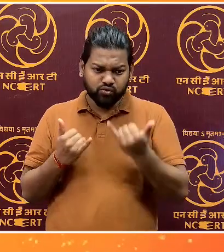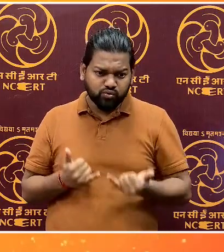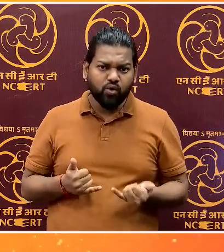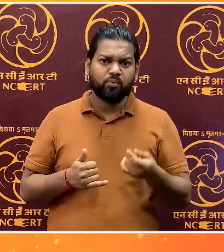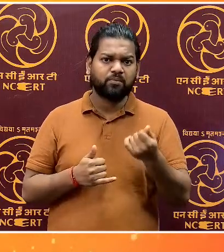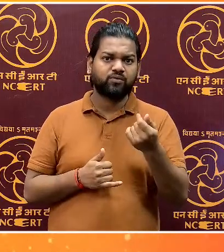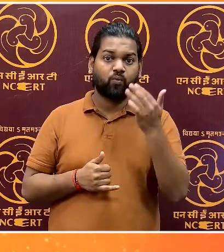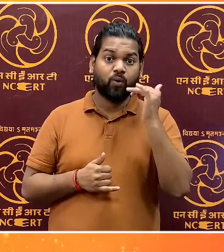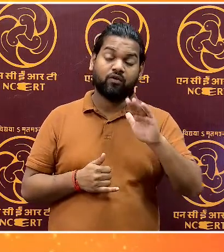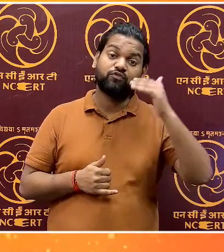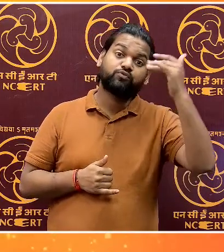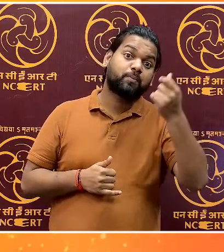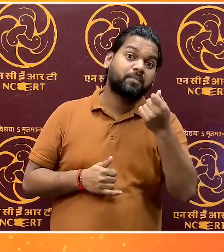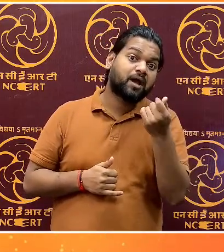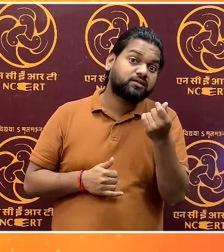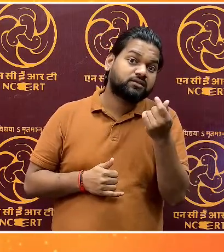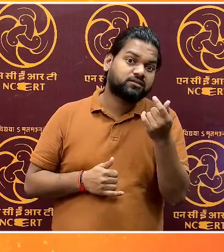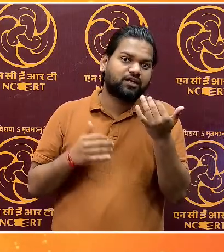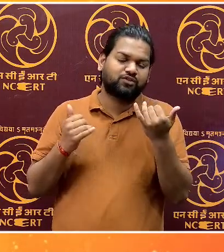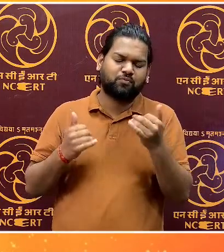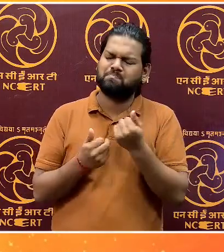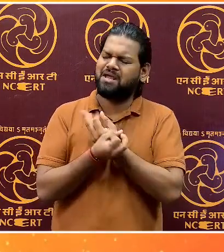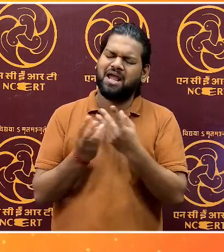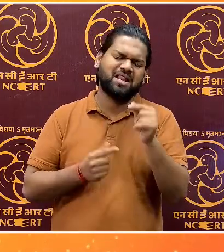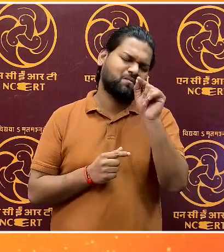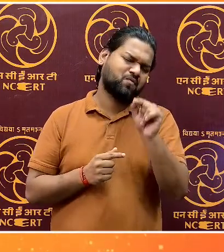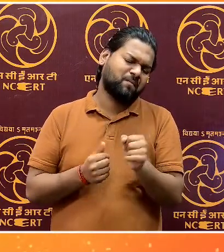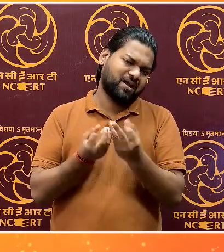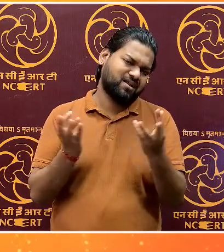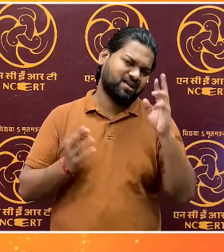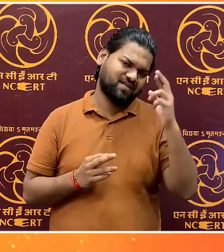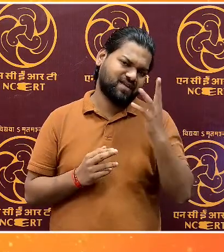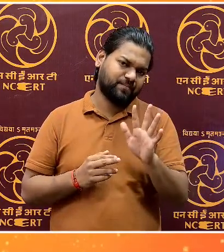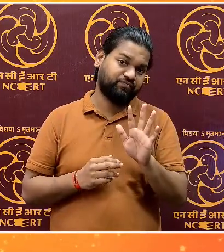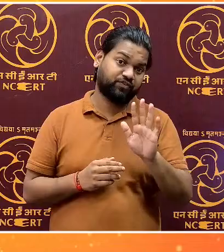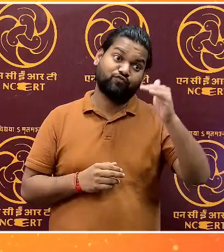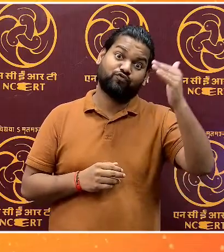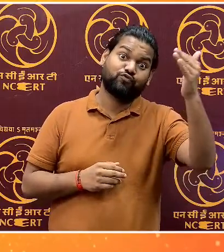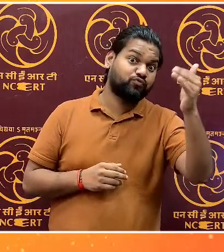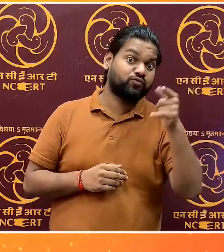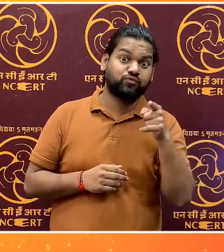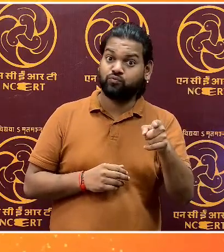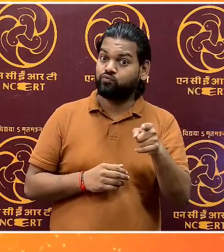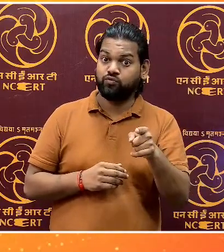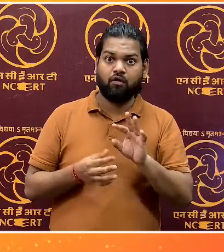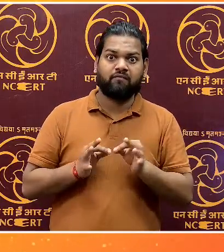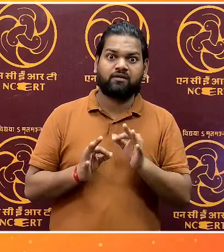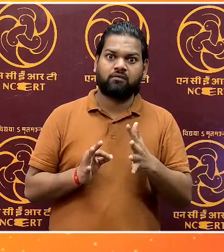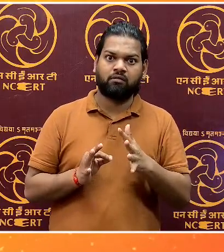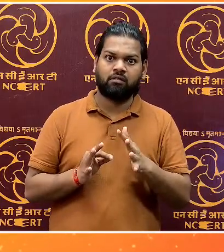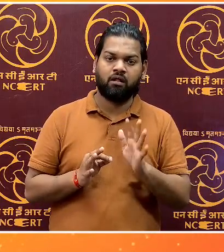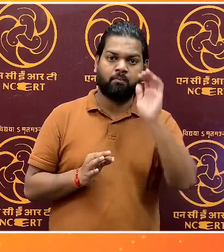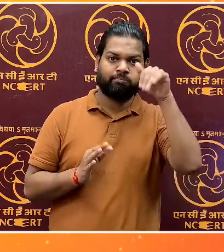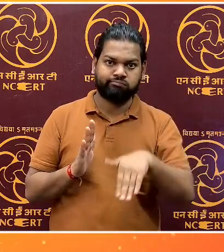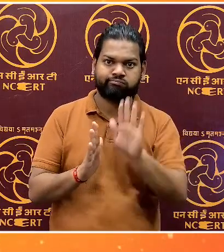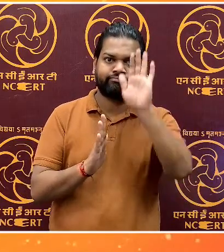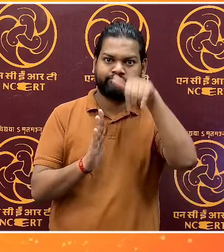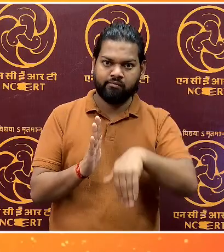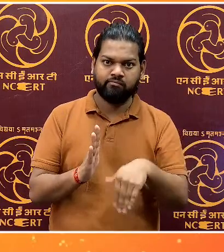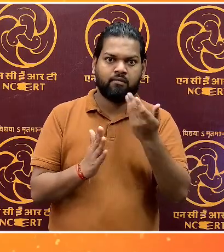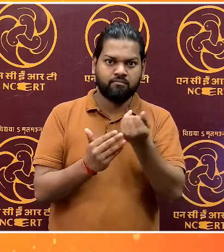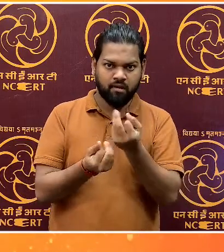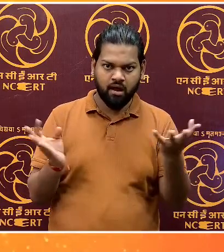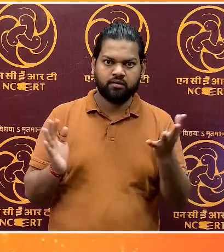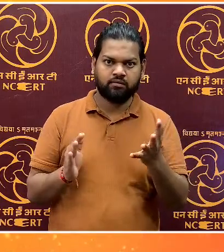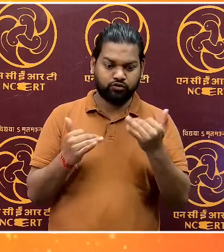over future money. So there are number of reasons. Number one is future uncertainty. So one of the prominent reason